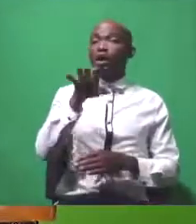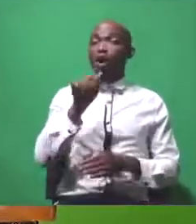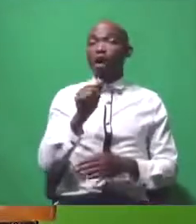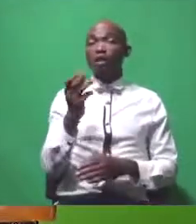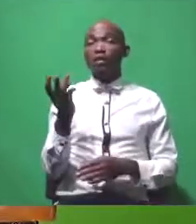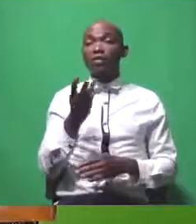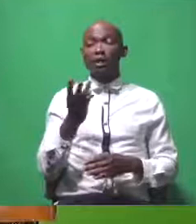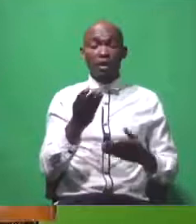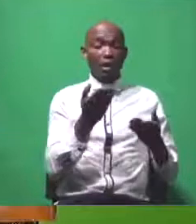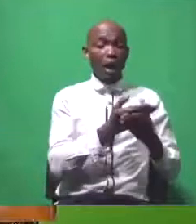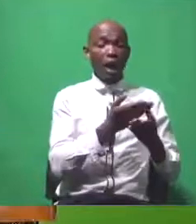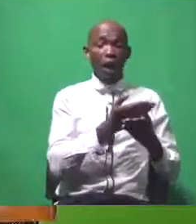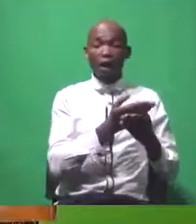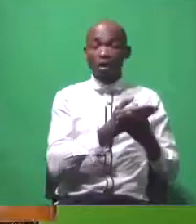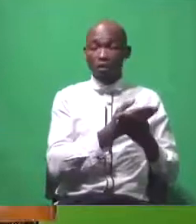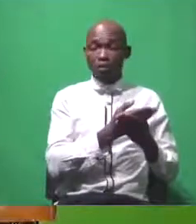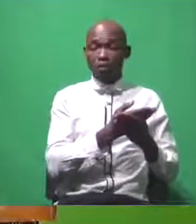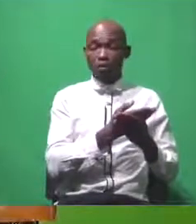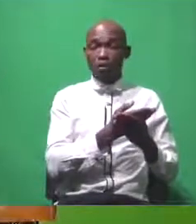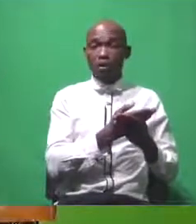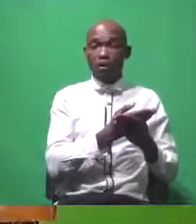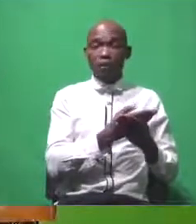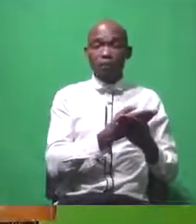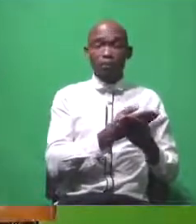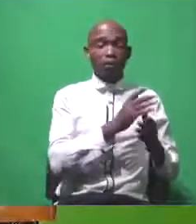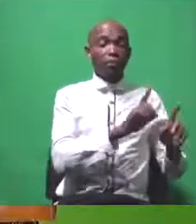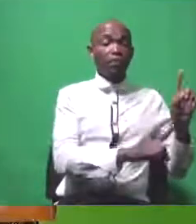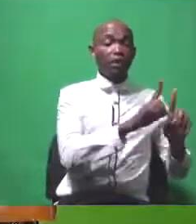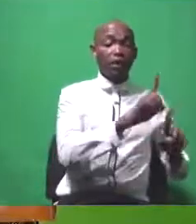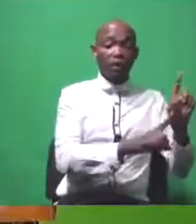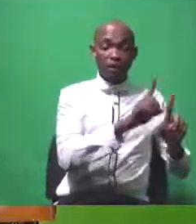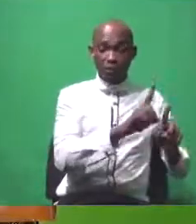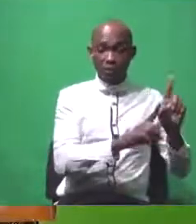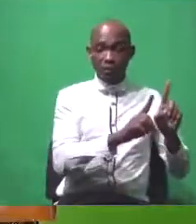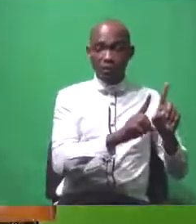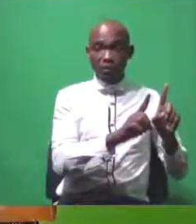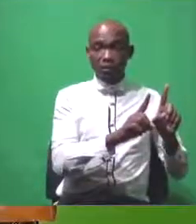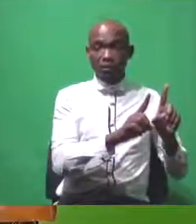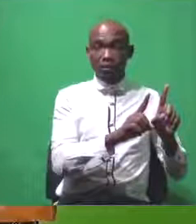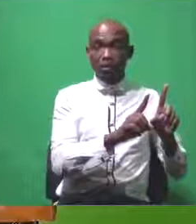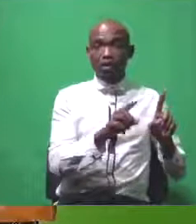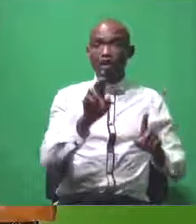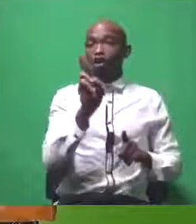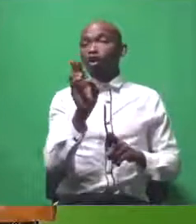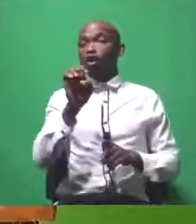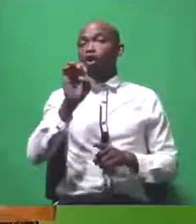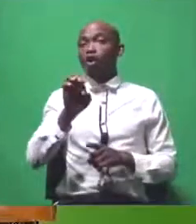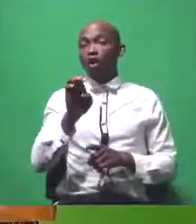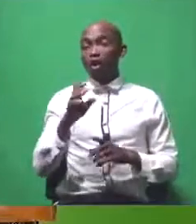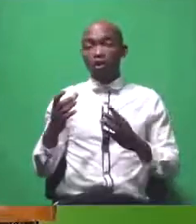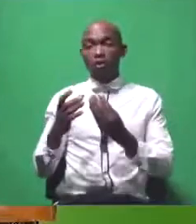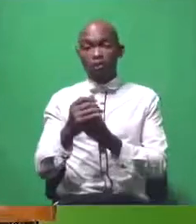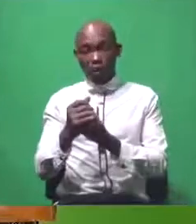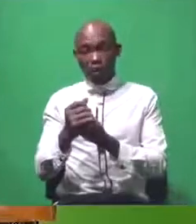accounts, plant account, hoy account, and RIP account. Just you said that rent